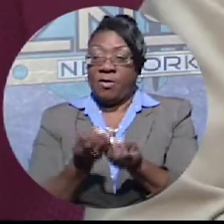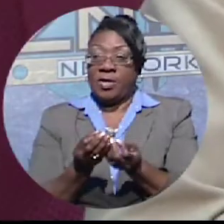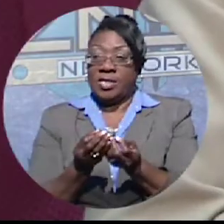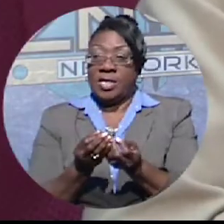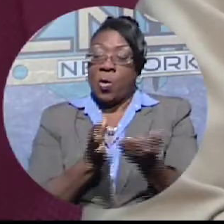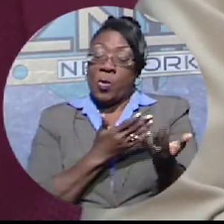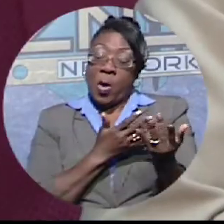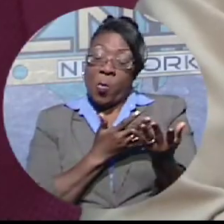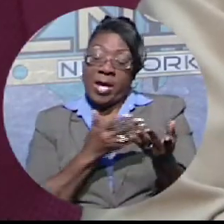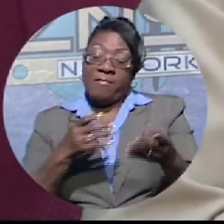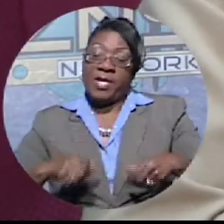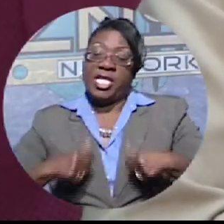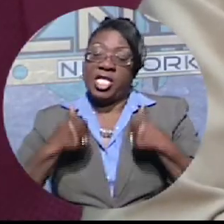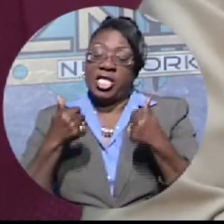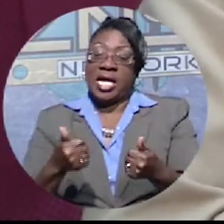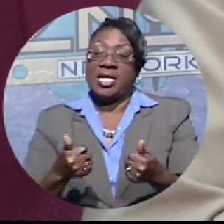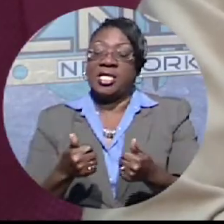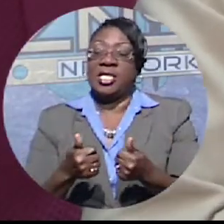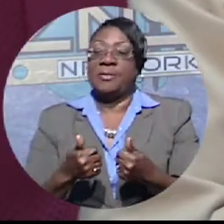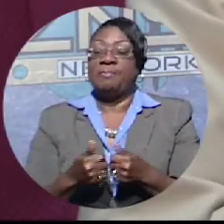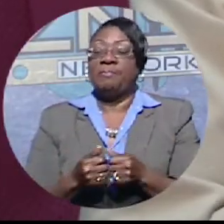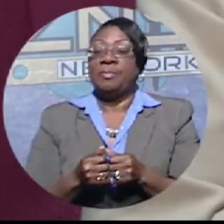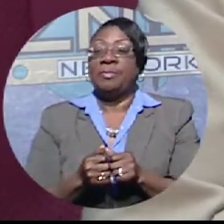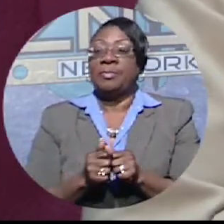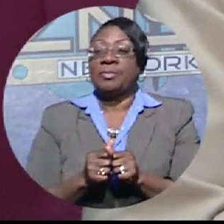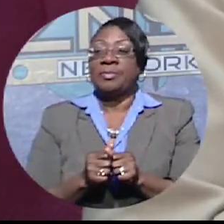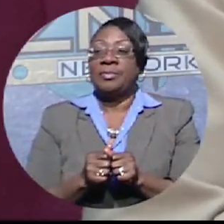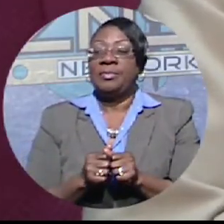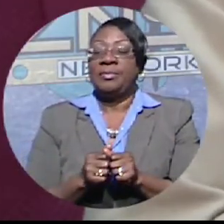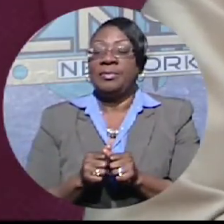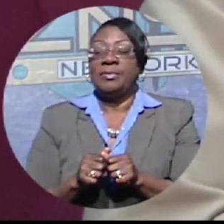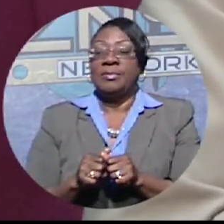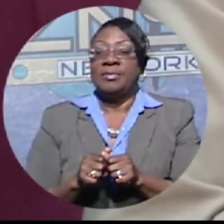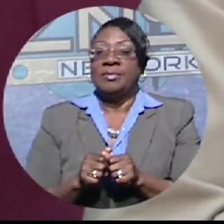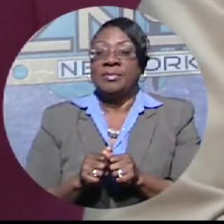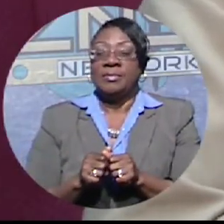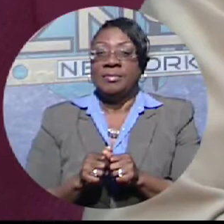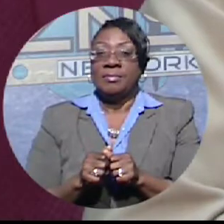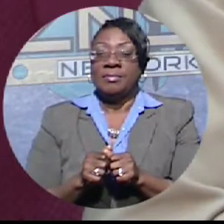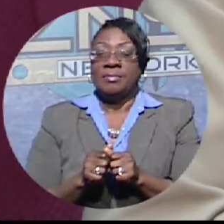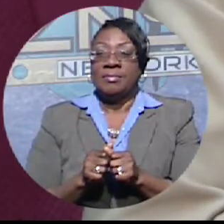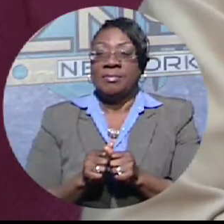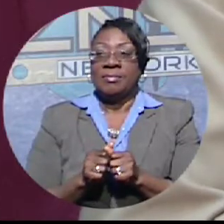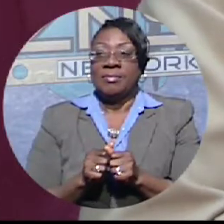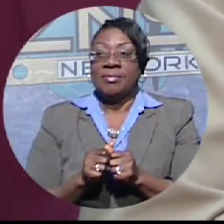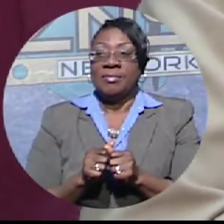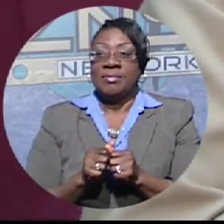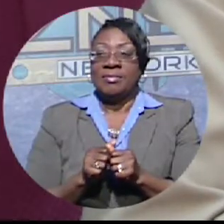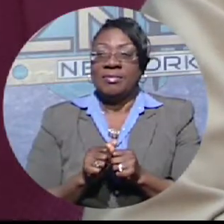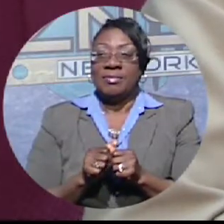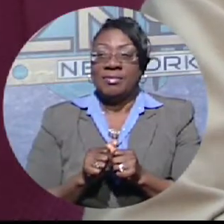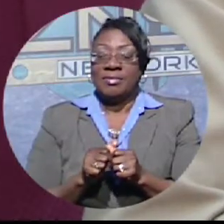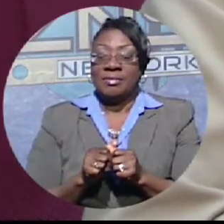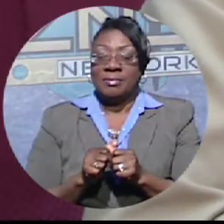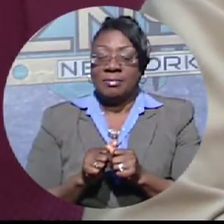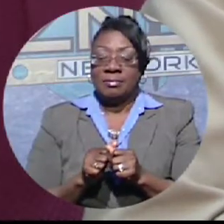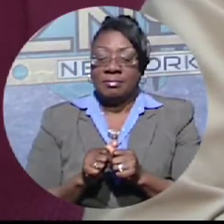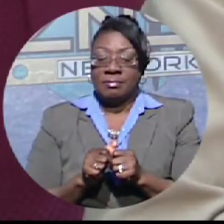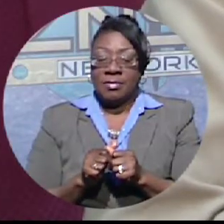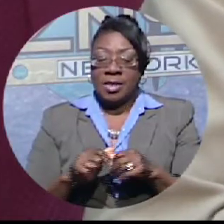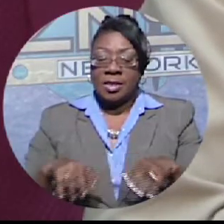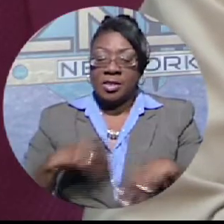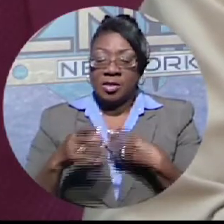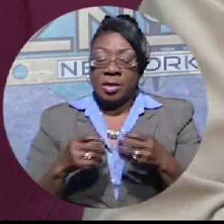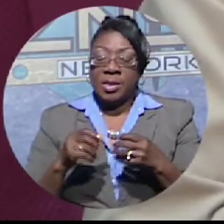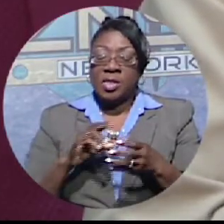You know, you get to see guys like Freddie Slugger-Lightburn and Dario Stewie Seymour in this